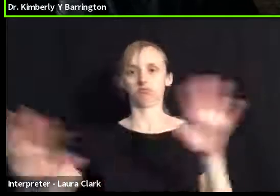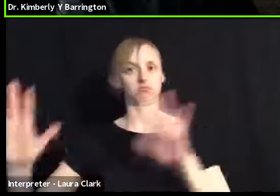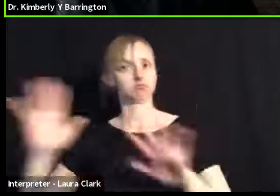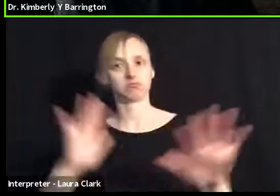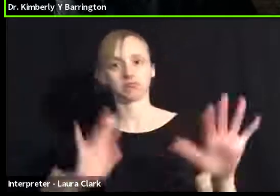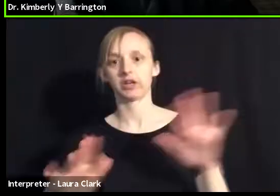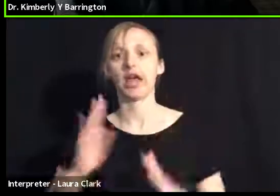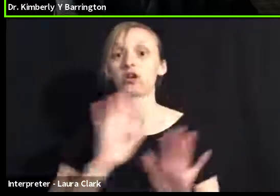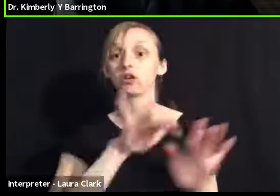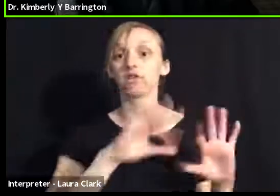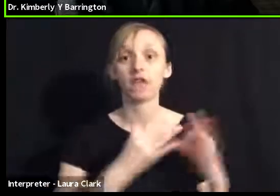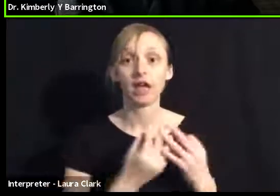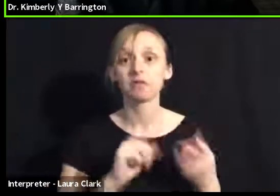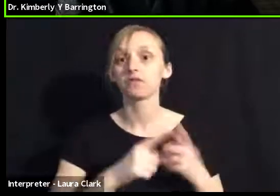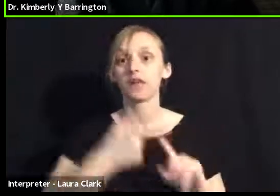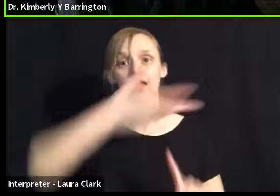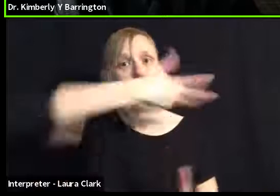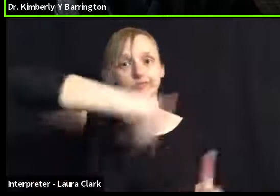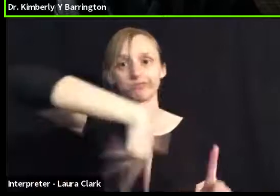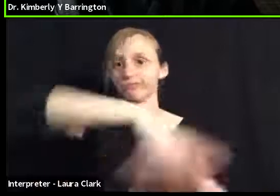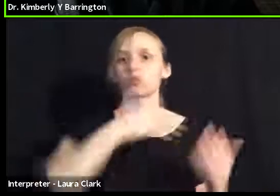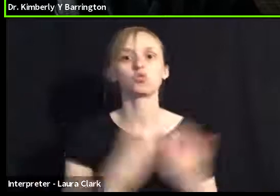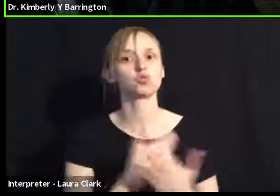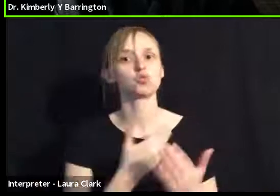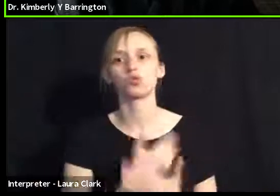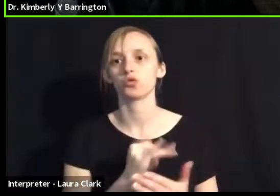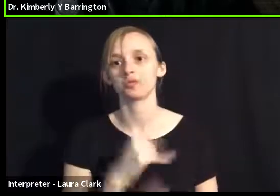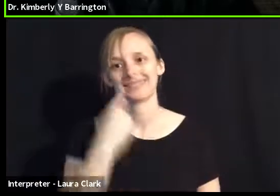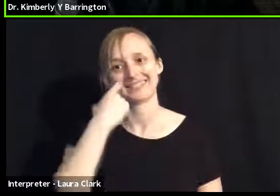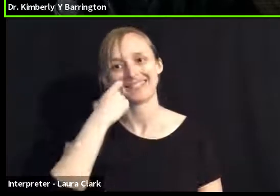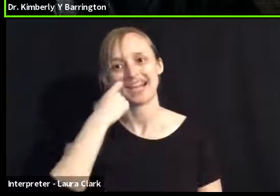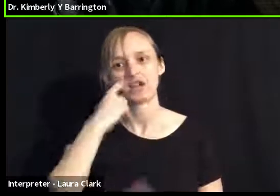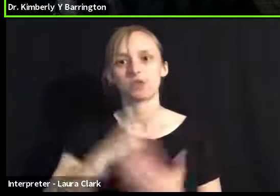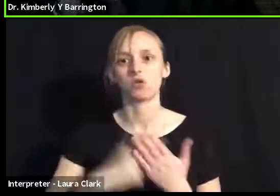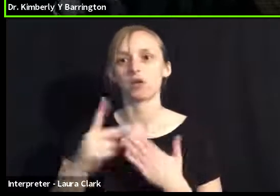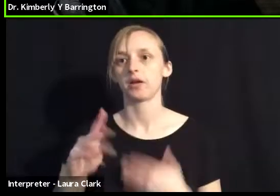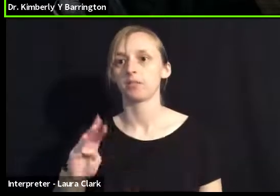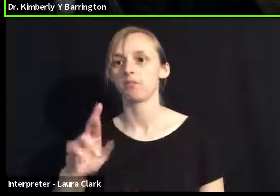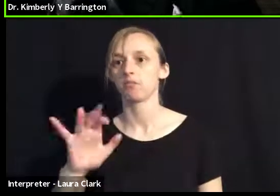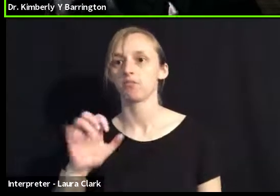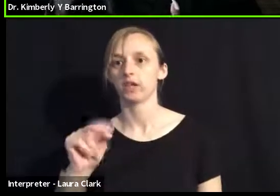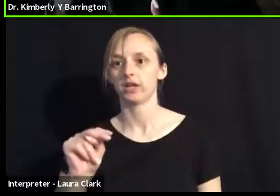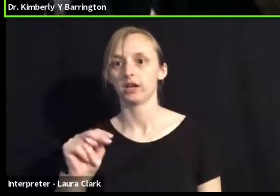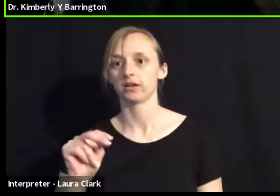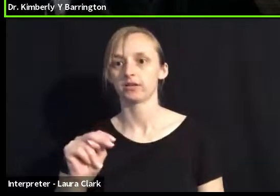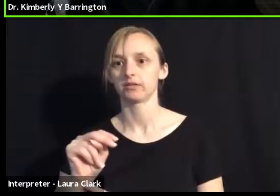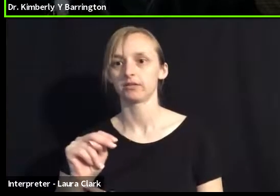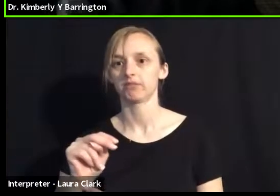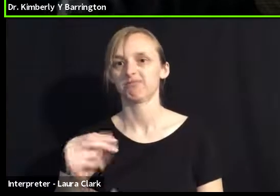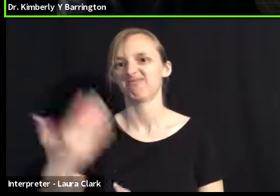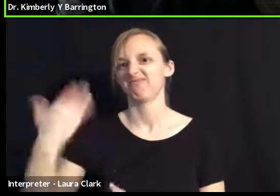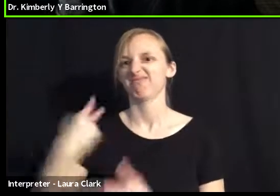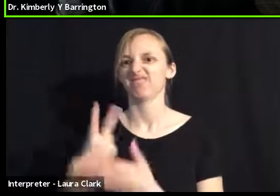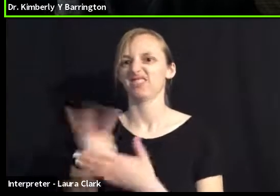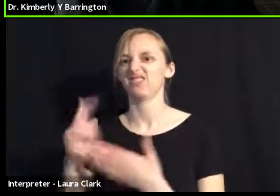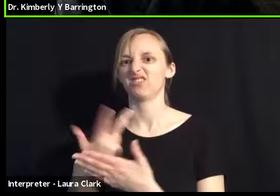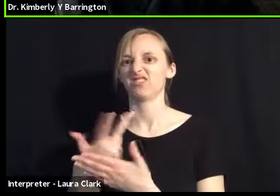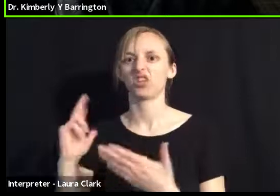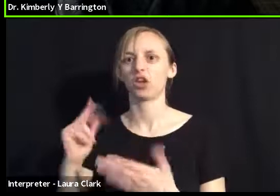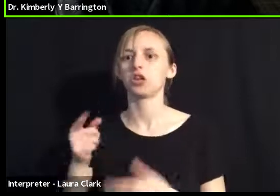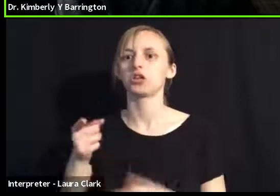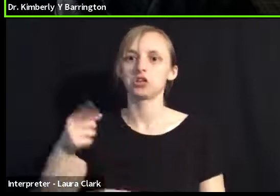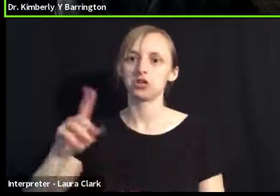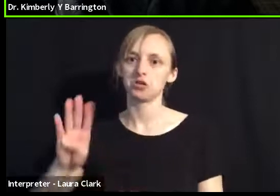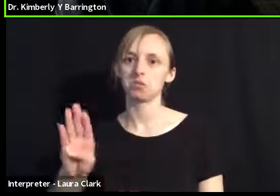around her. We had a show a couple of weeks ago with Breon. Now, Breon has had exposure, her family's had exposure,